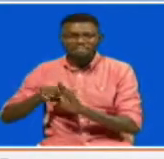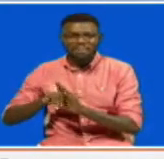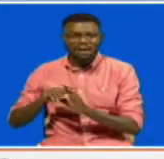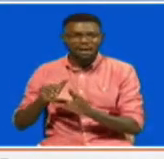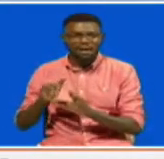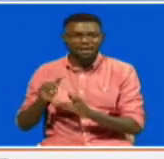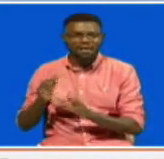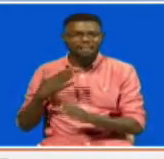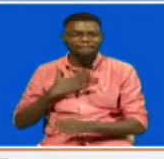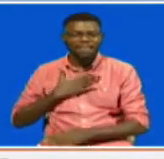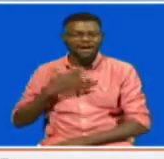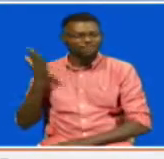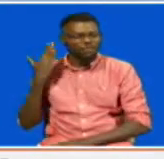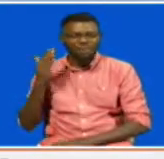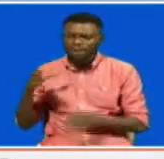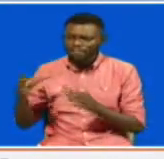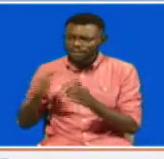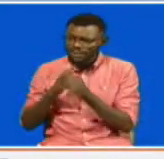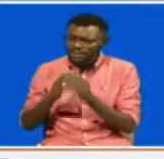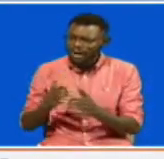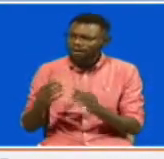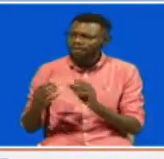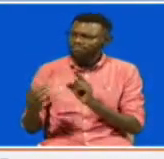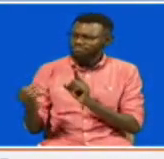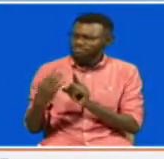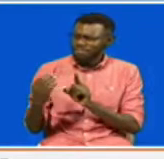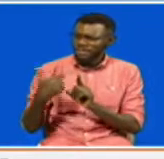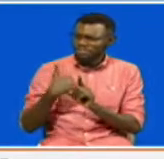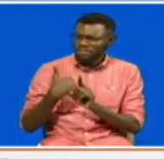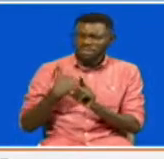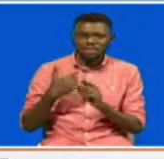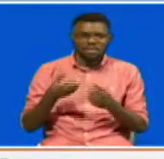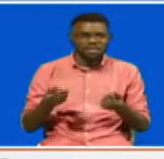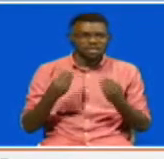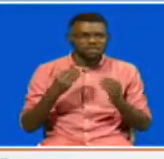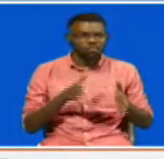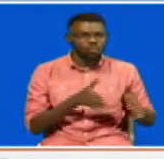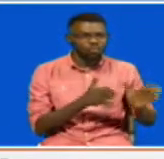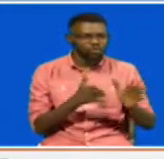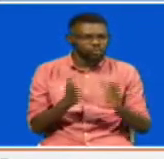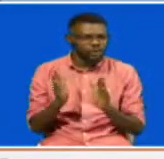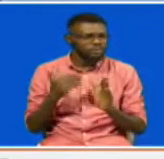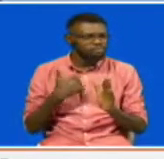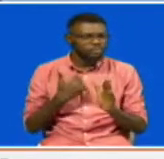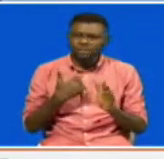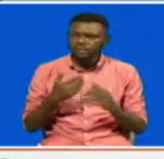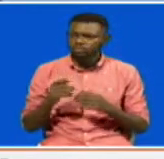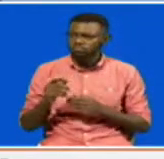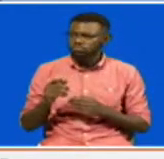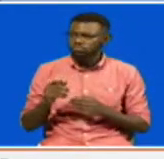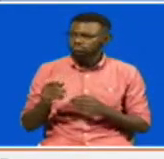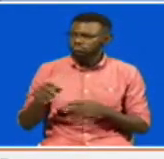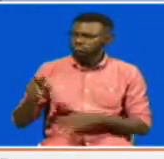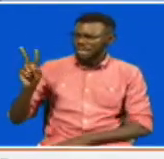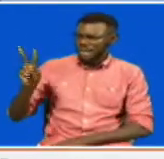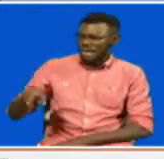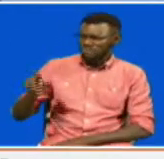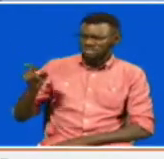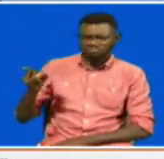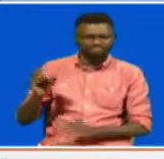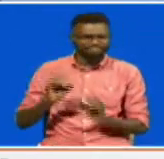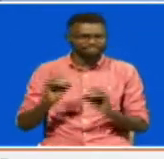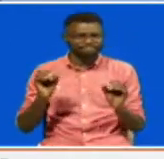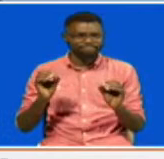my mentor. He gave me a platform to be who I am right now. So I will not at any point want to disrespect him. I will always consult